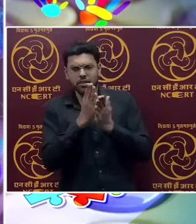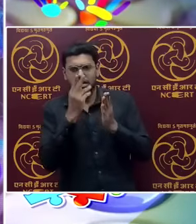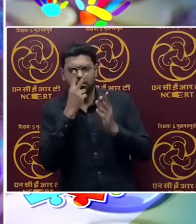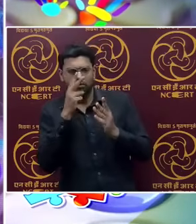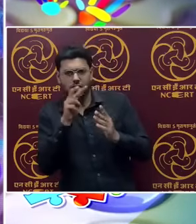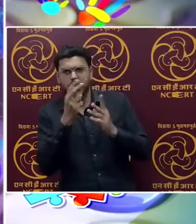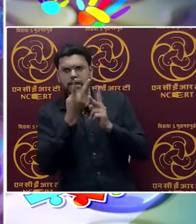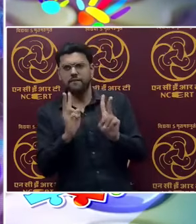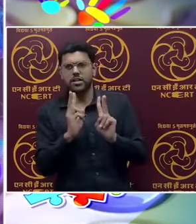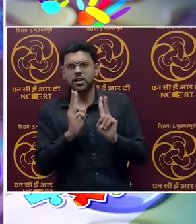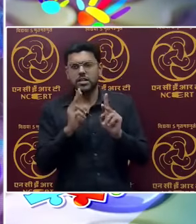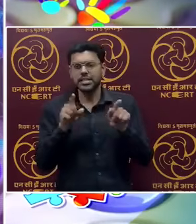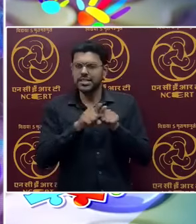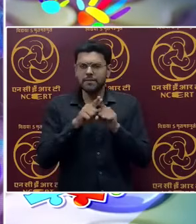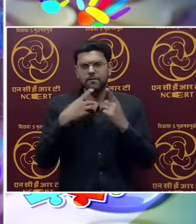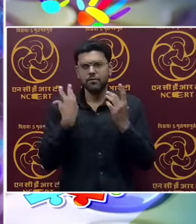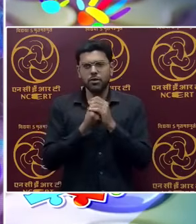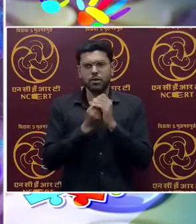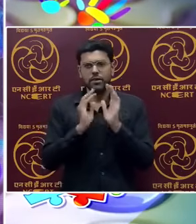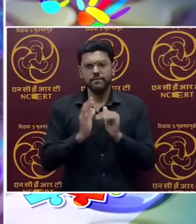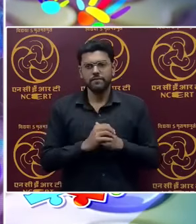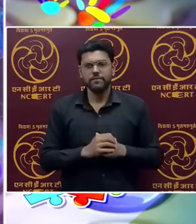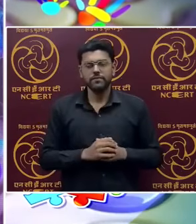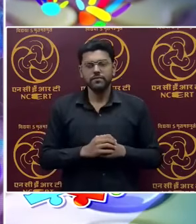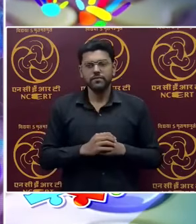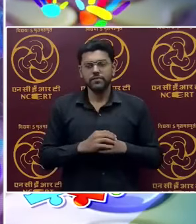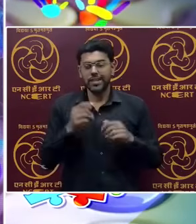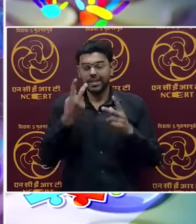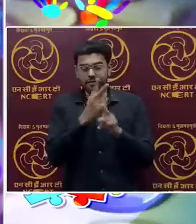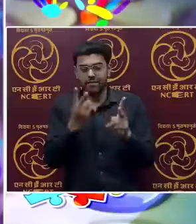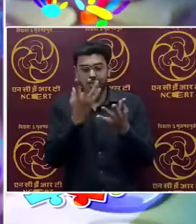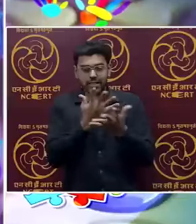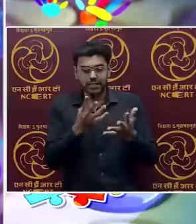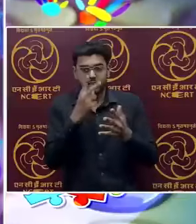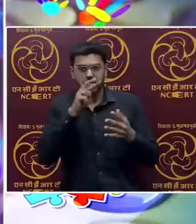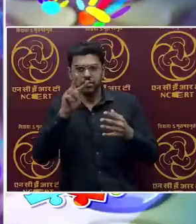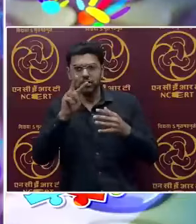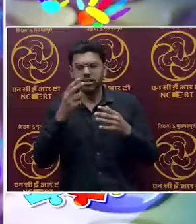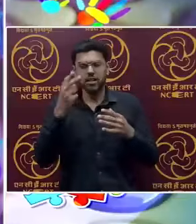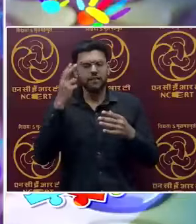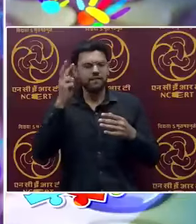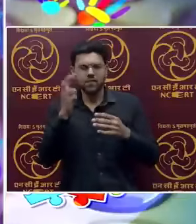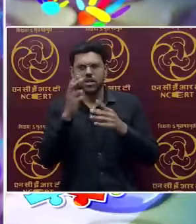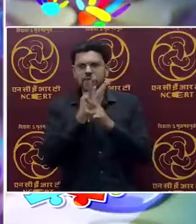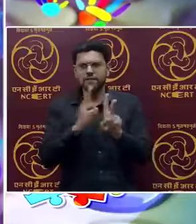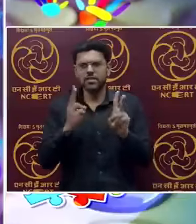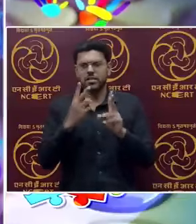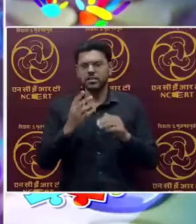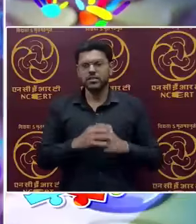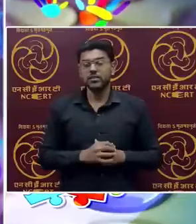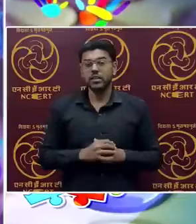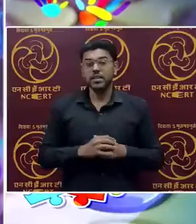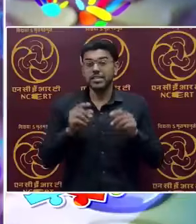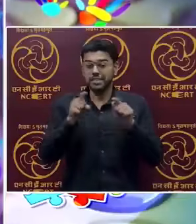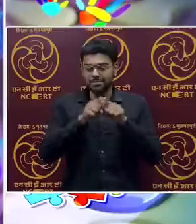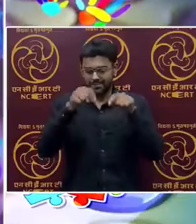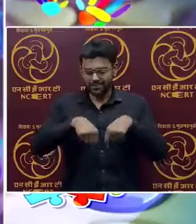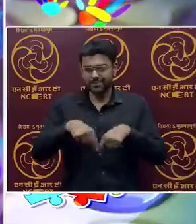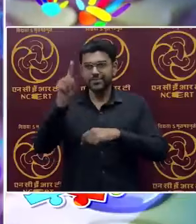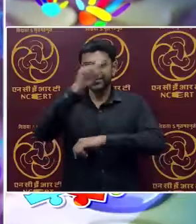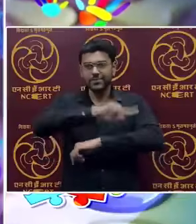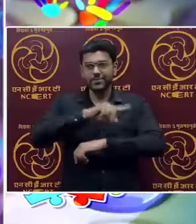different perspectives. Like we all have different perspectives about things. We see things from a different lens altogether. And today,